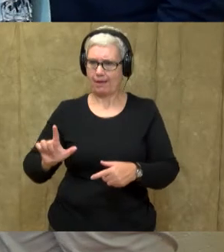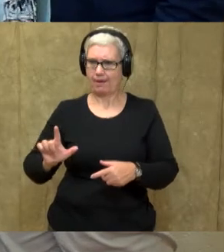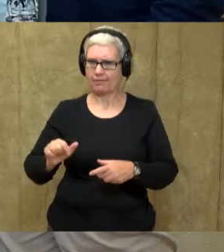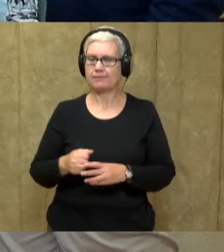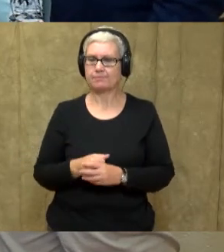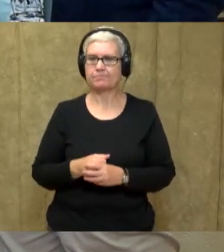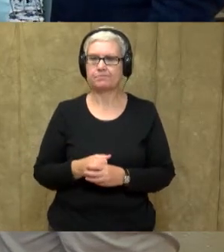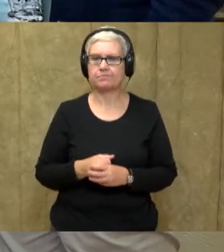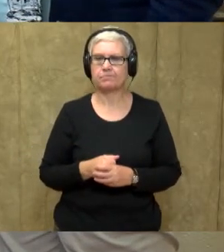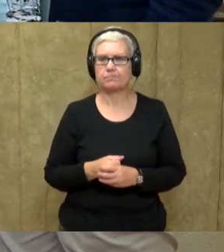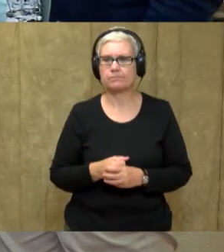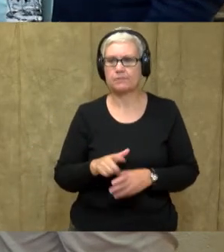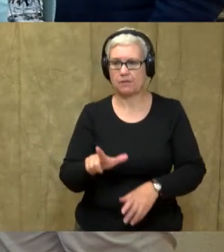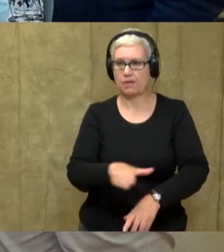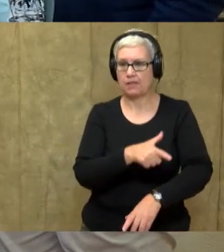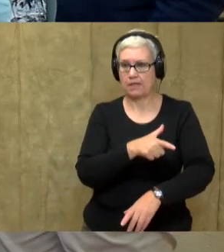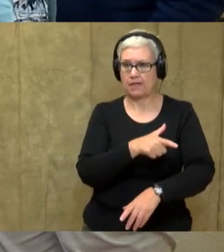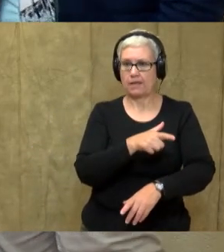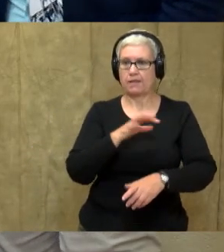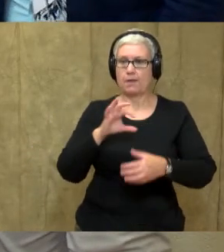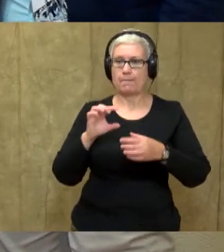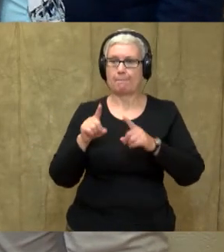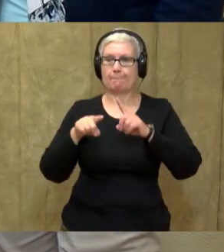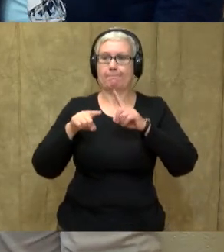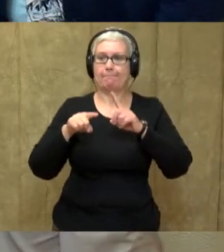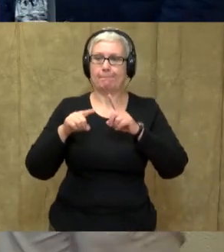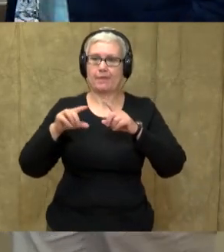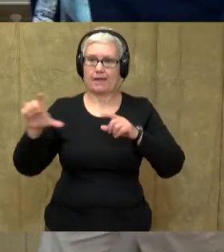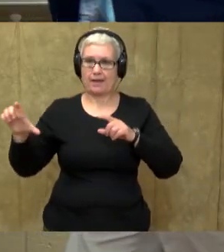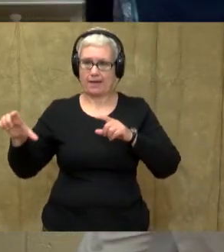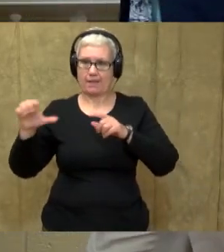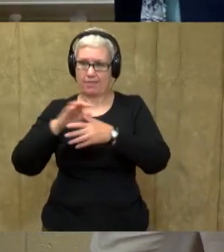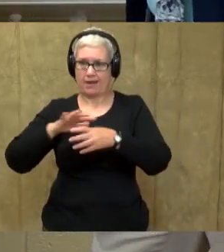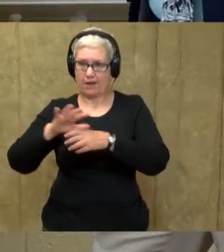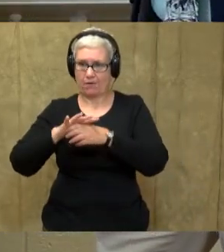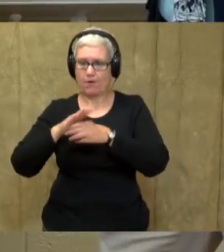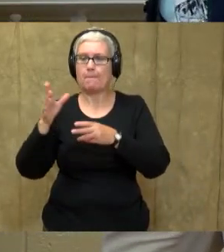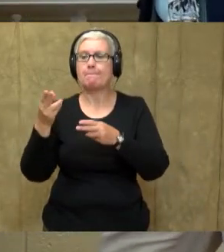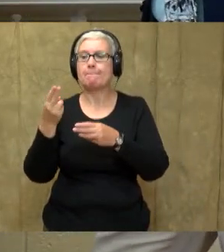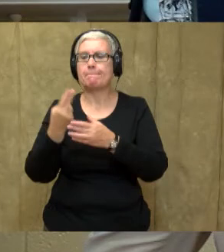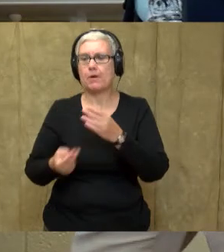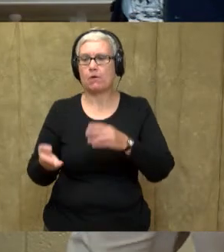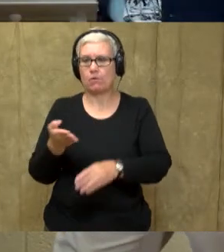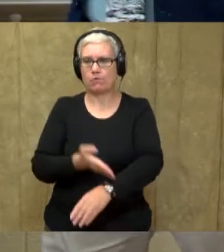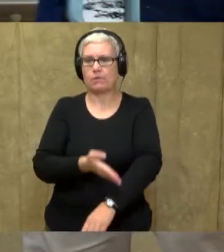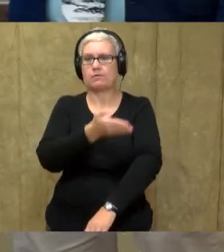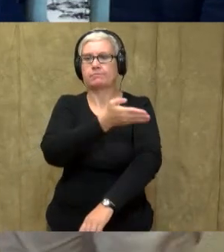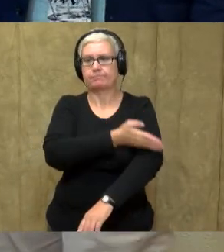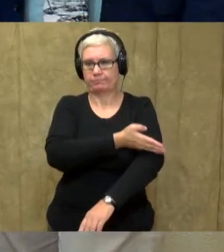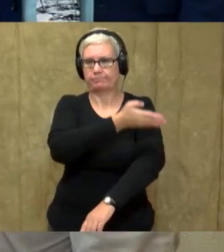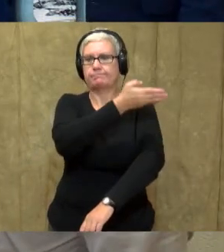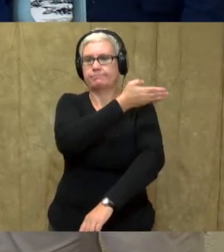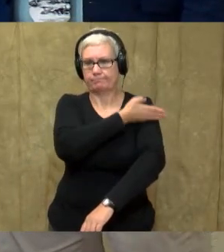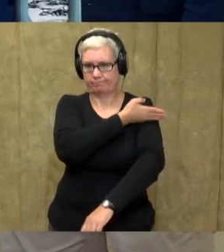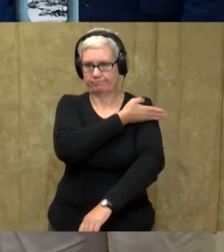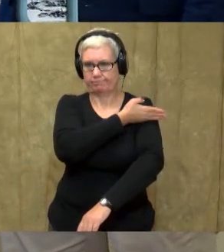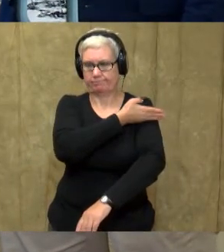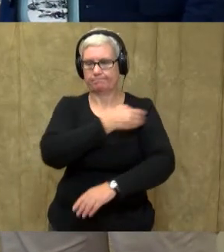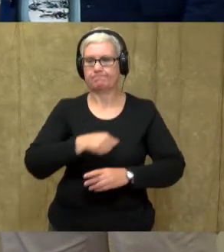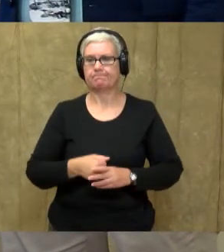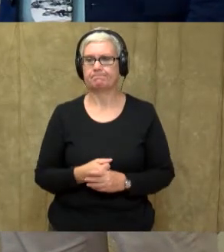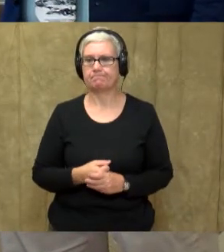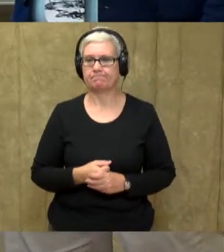from 1 meters to 5 meters, 10 meters, and 12 meters, and my area increases as